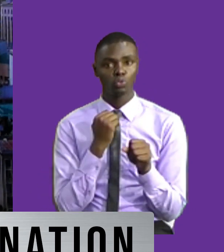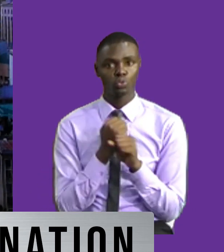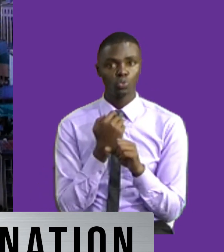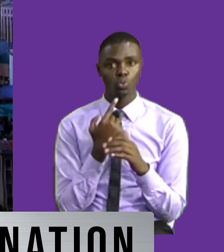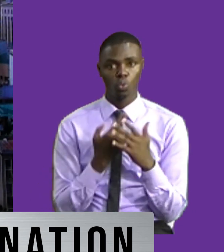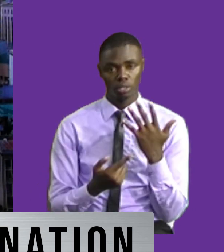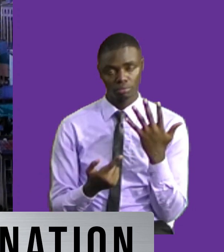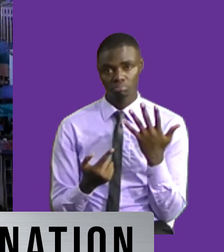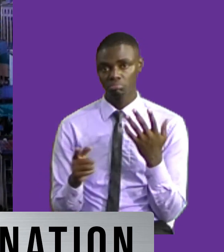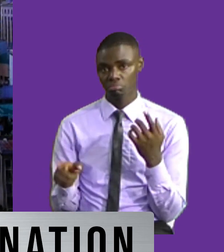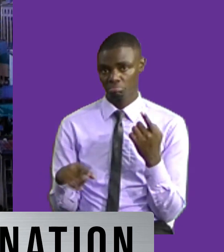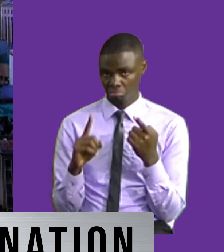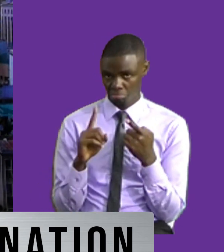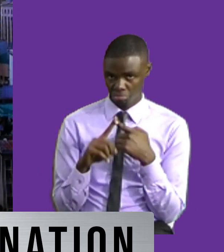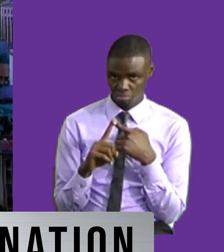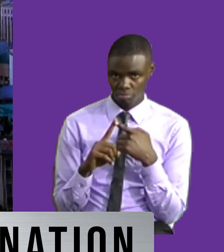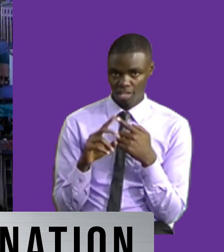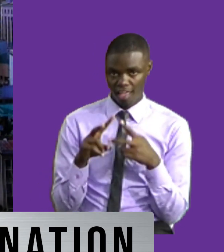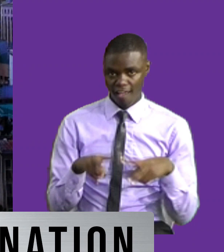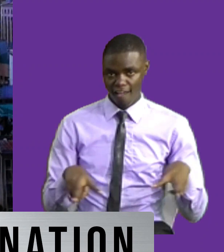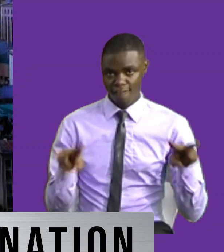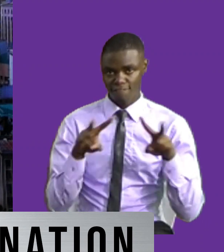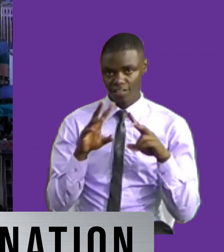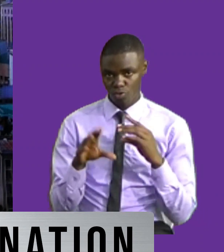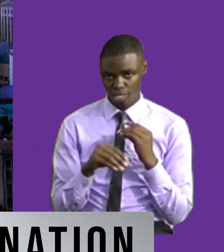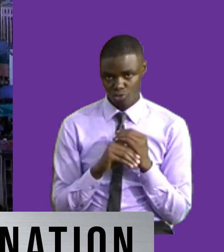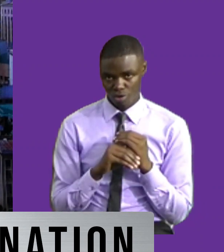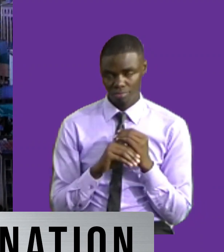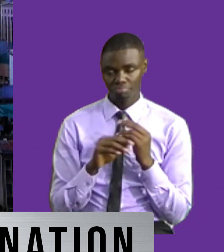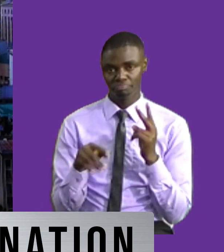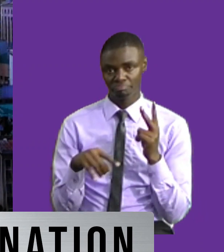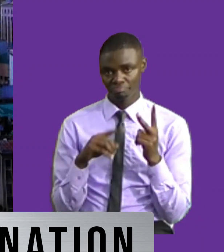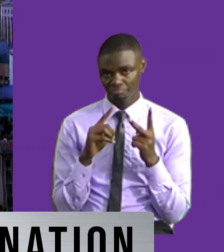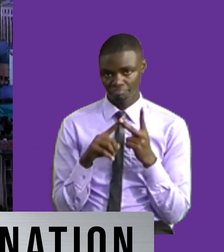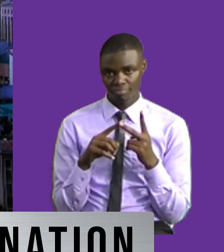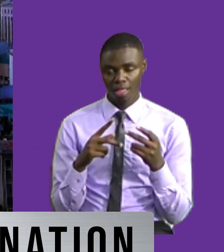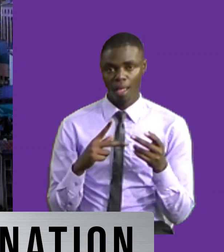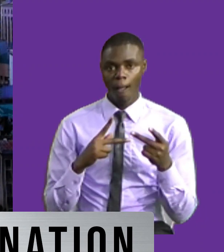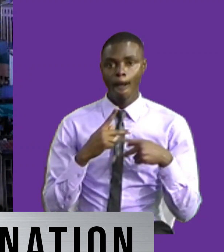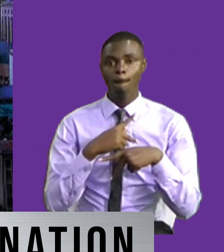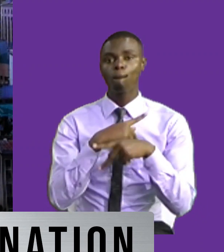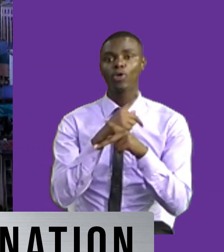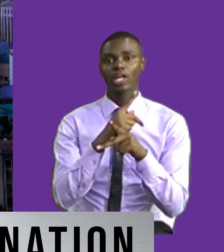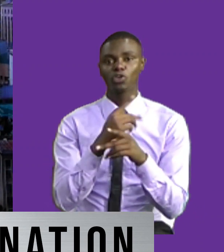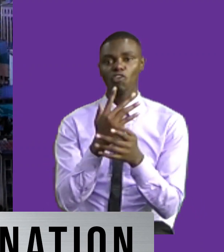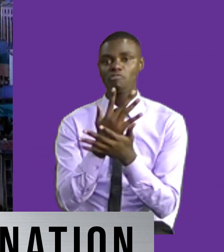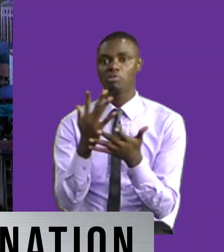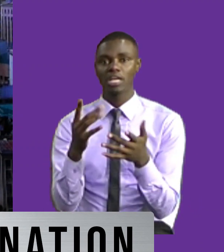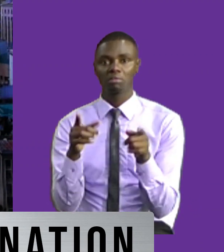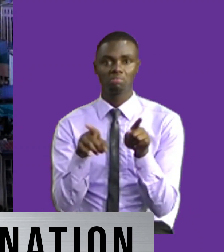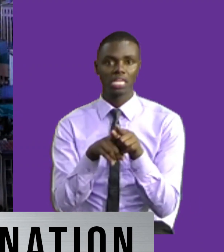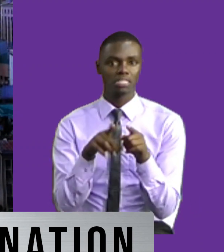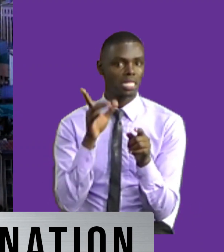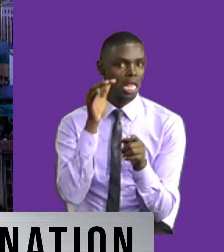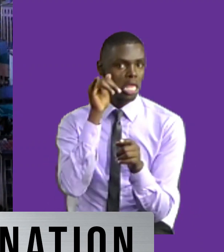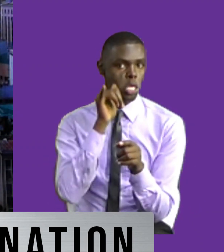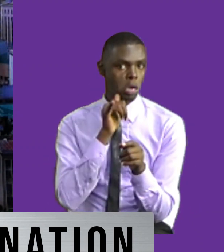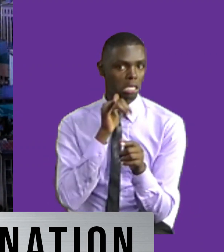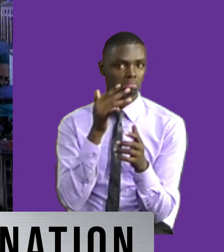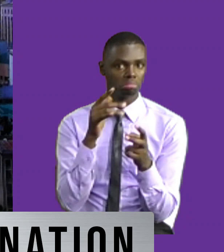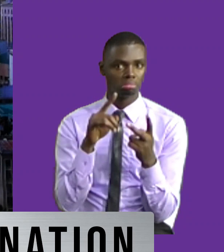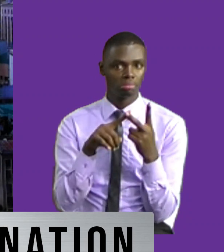you just mentioned, value addition, production of products like yogurt,